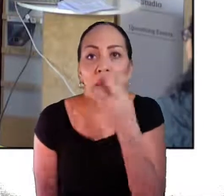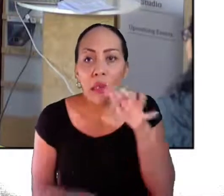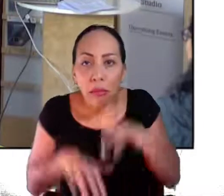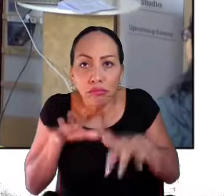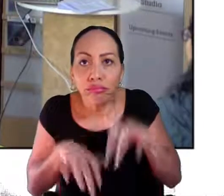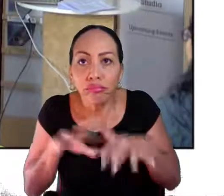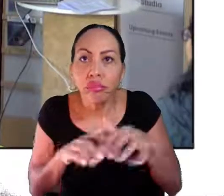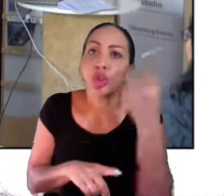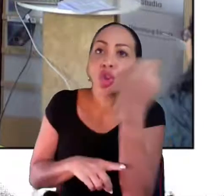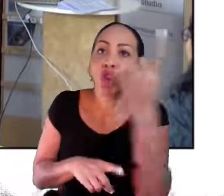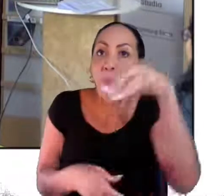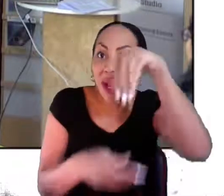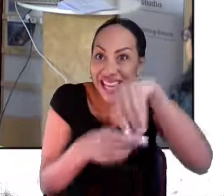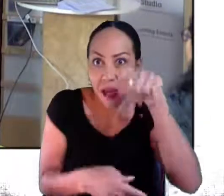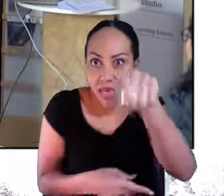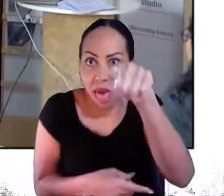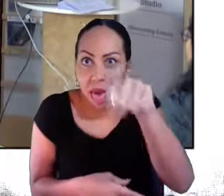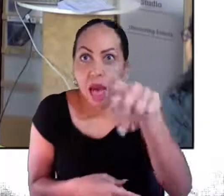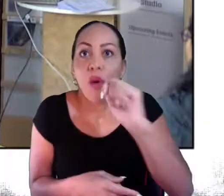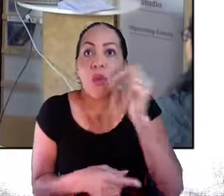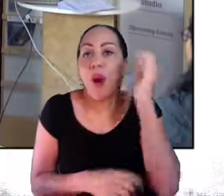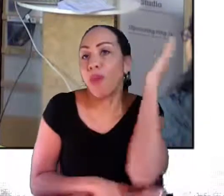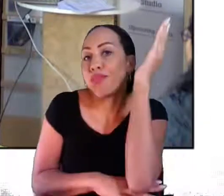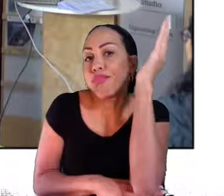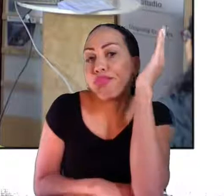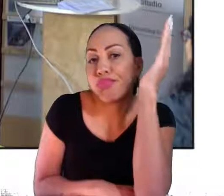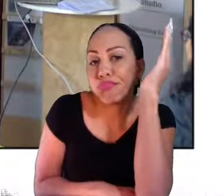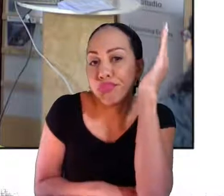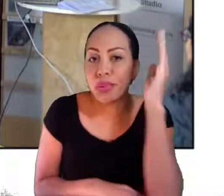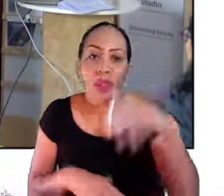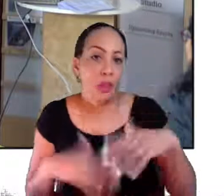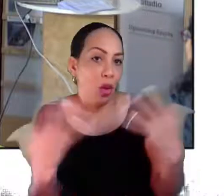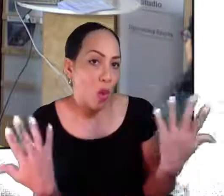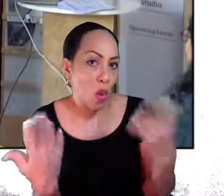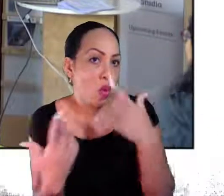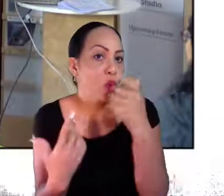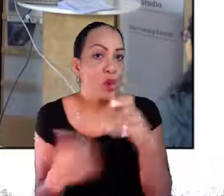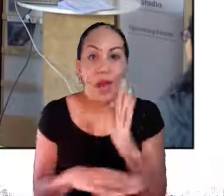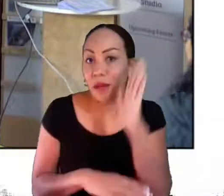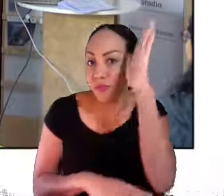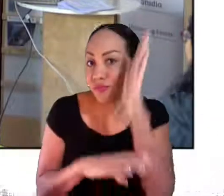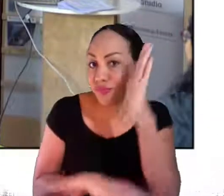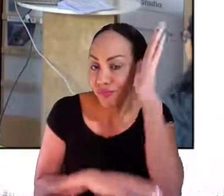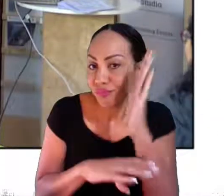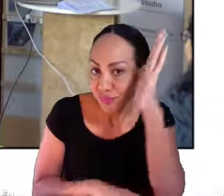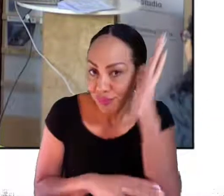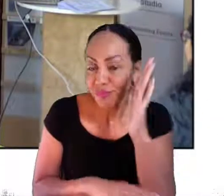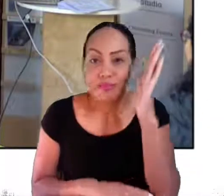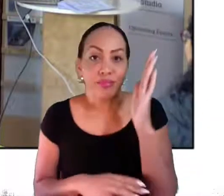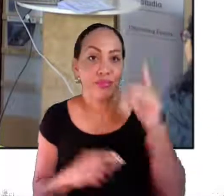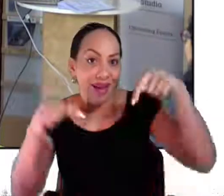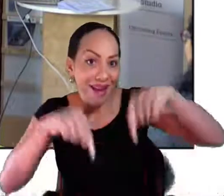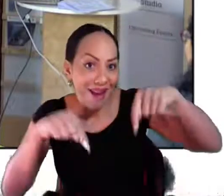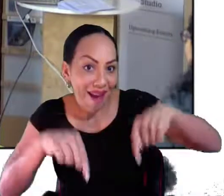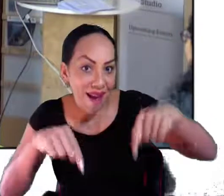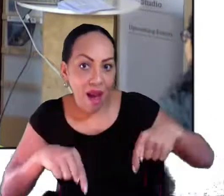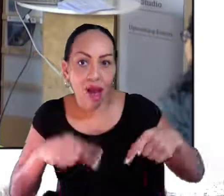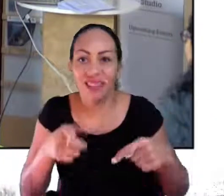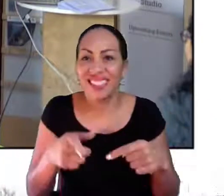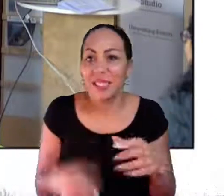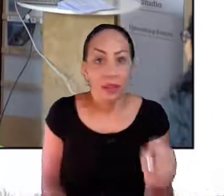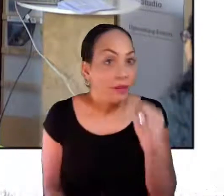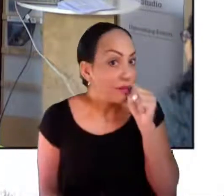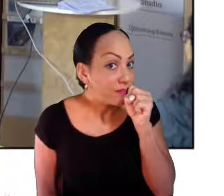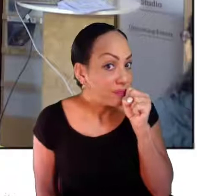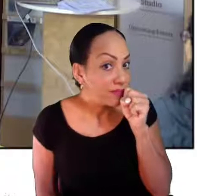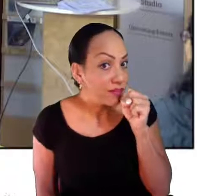you. If you're in the building, you can raise your hand and I'll bring you a microphone. Just a heads up, it doesn't amplify your voice,